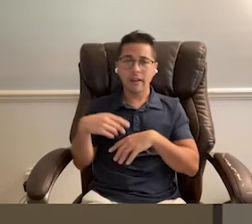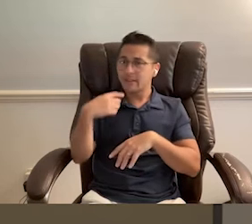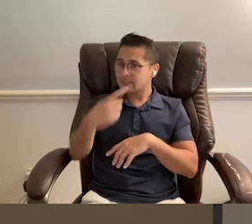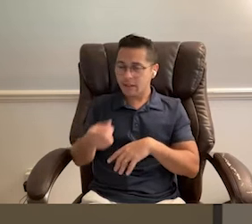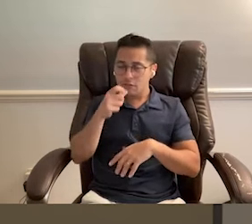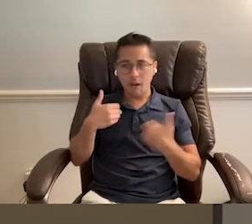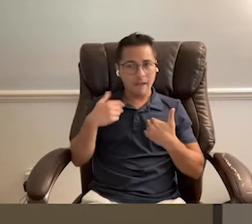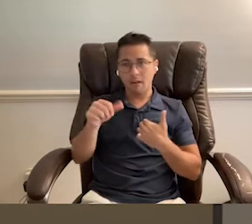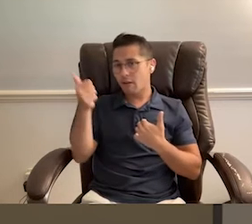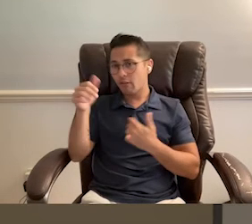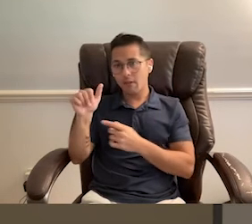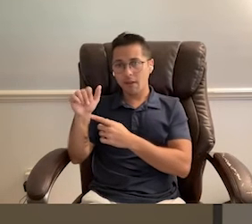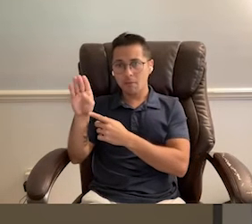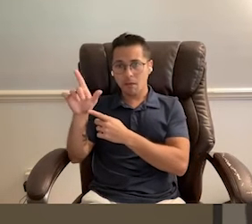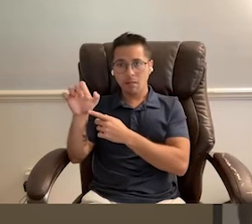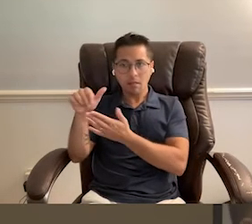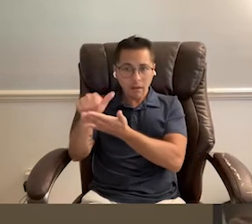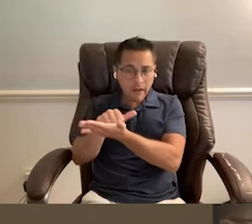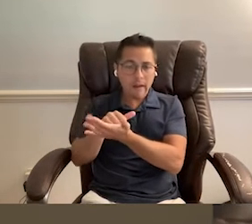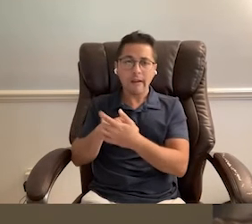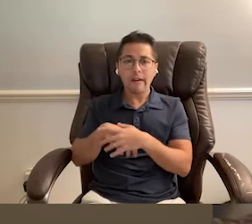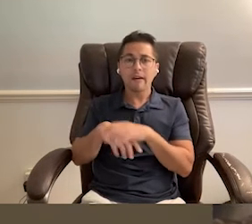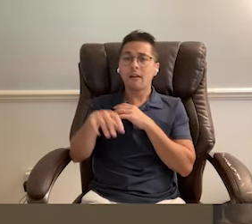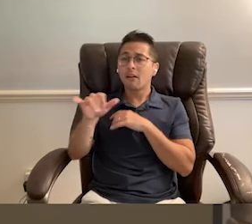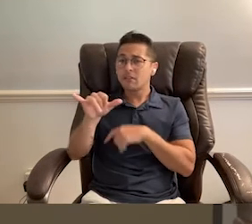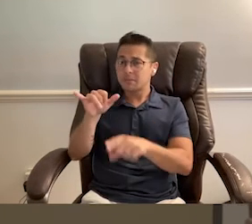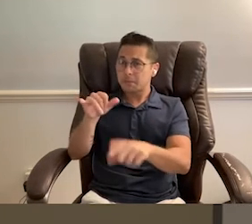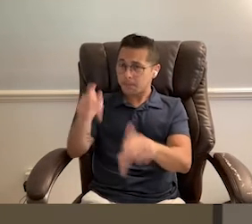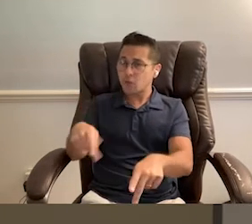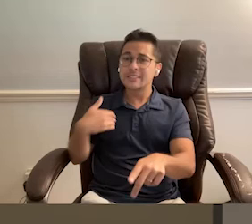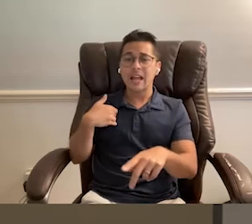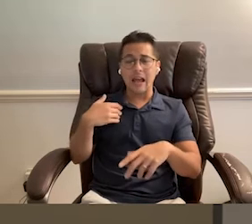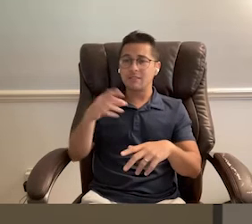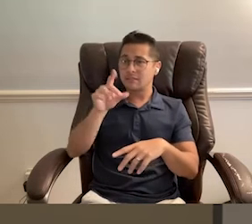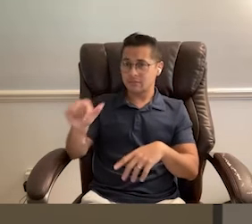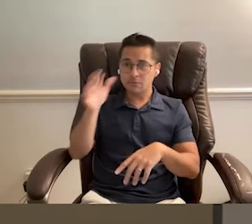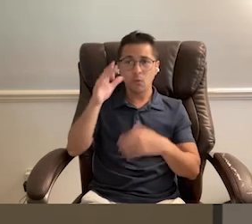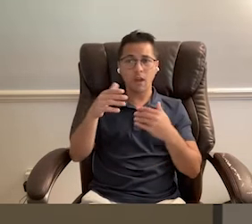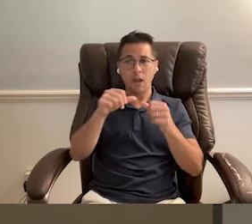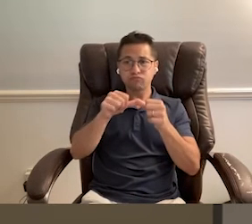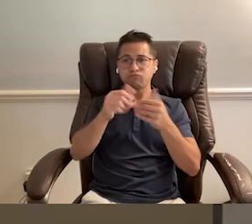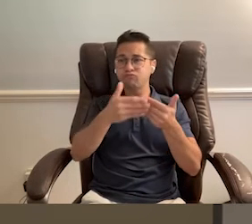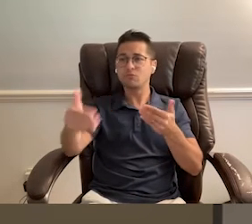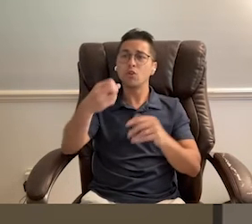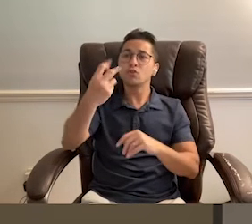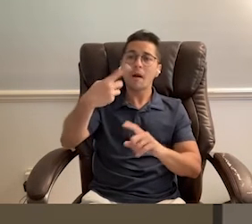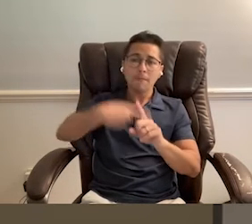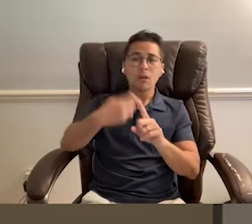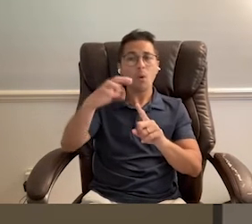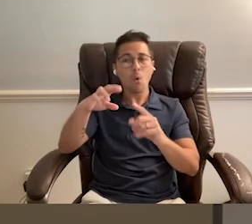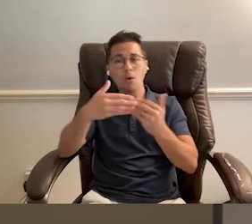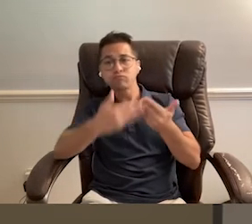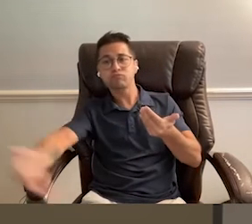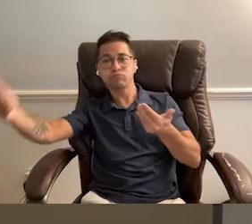that the person has a disability that's going to last 12 months or longer. Once you get through all that and